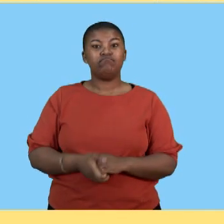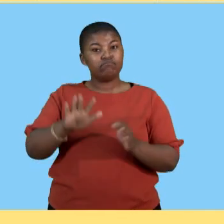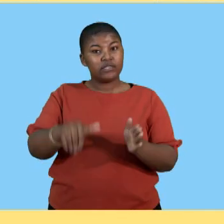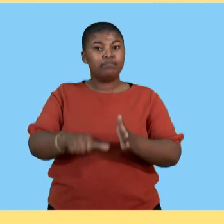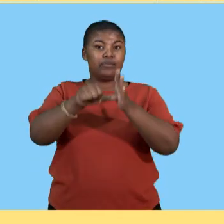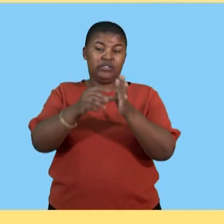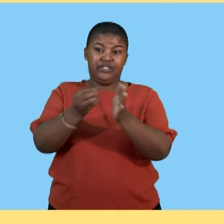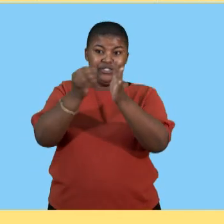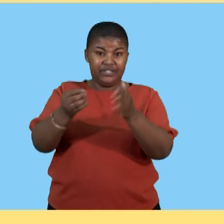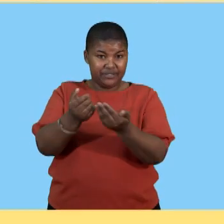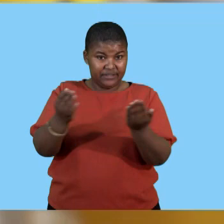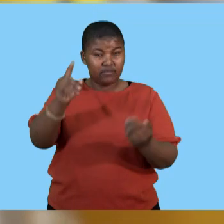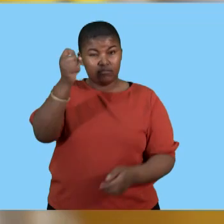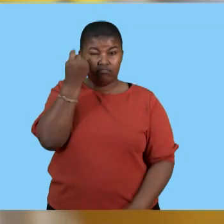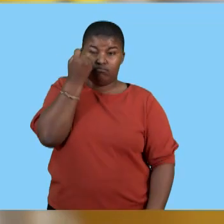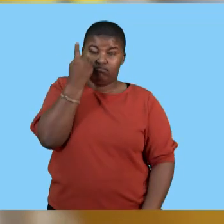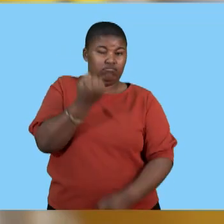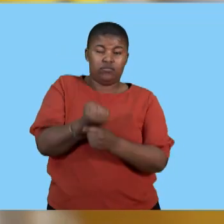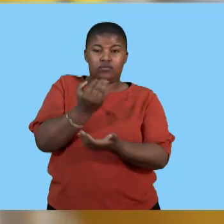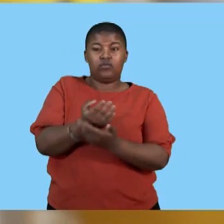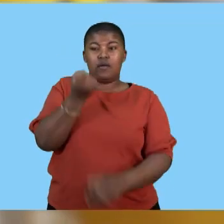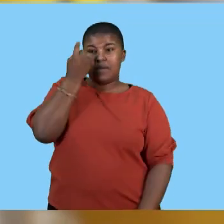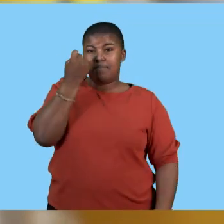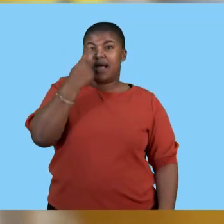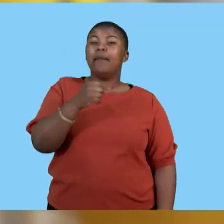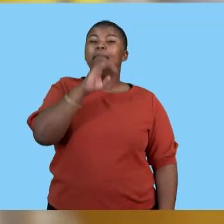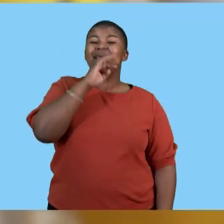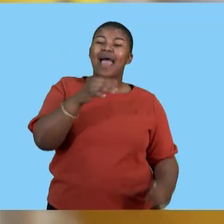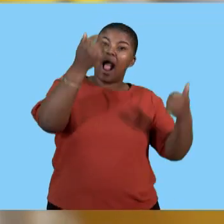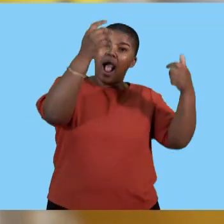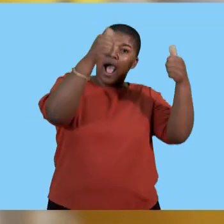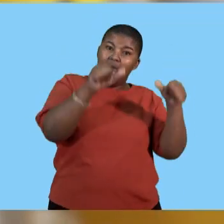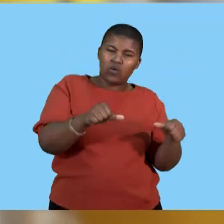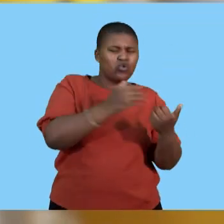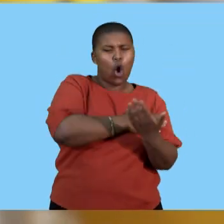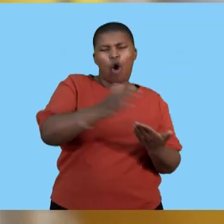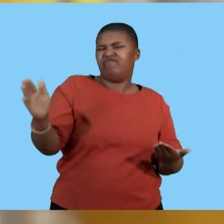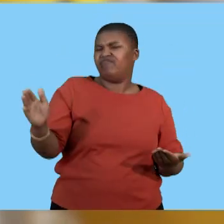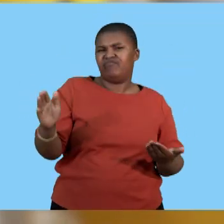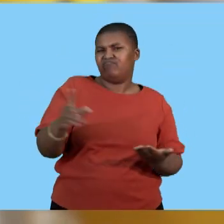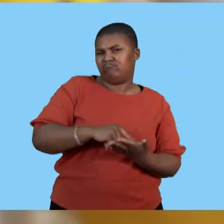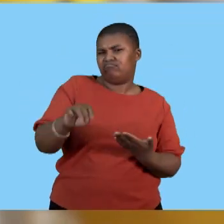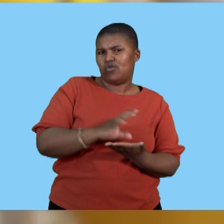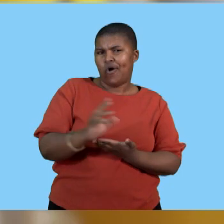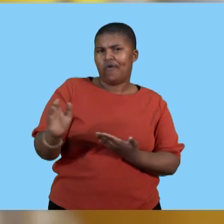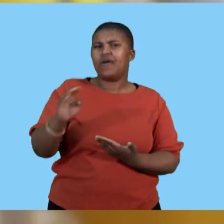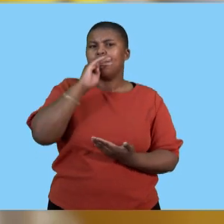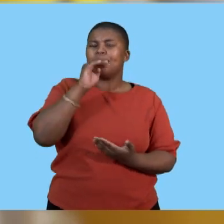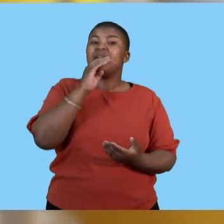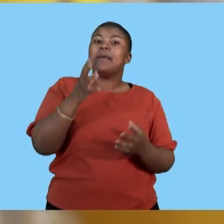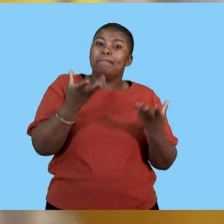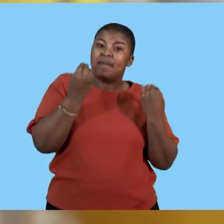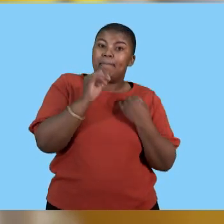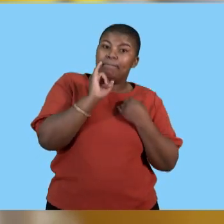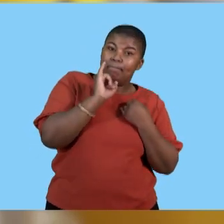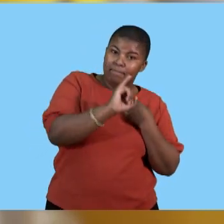It is very important, dear learners, that you understand that once an account is written off, it creates bad